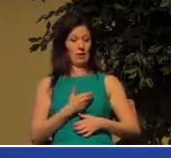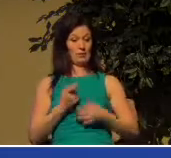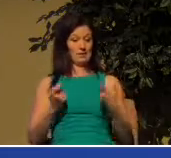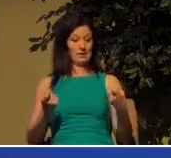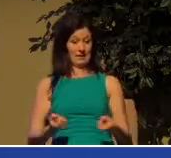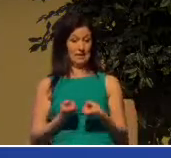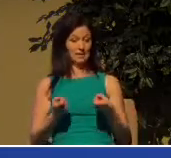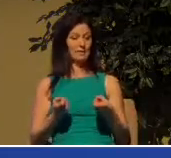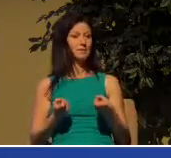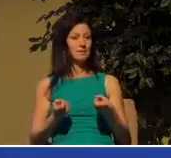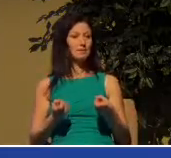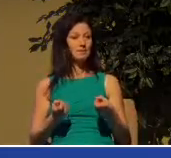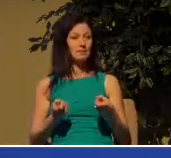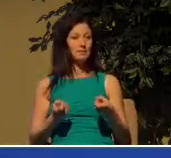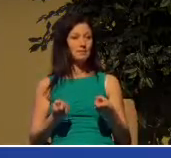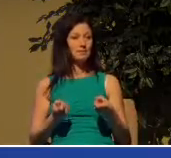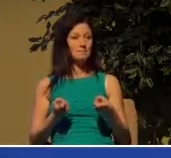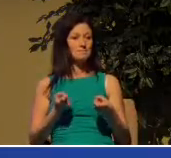It cannot